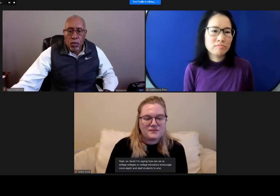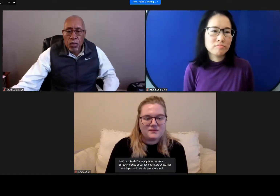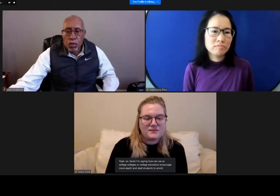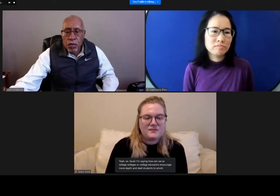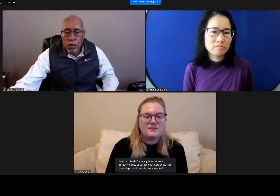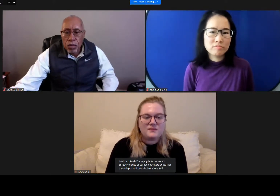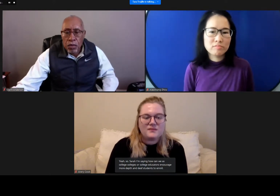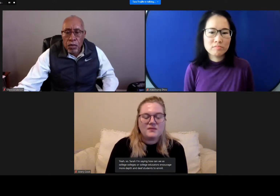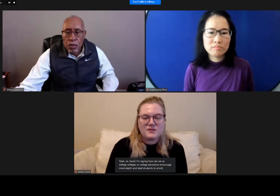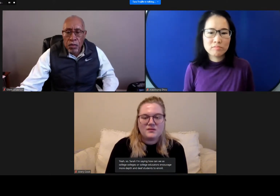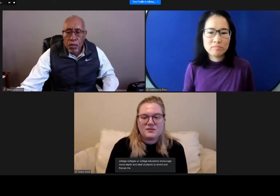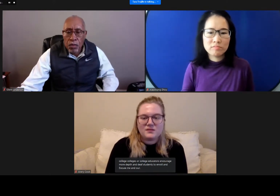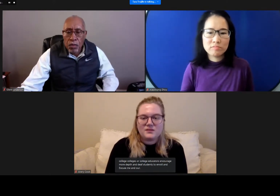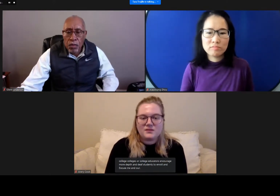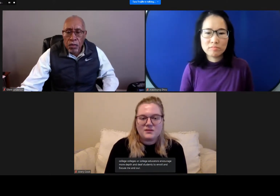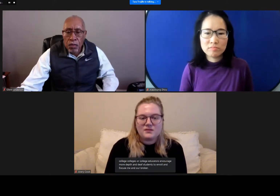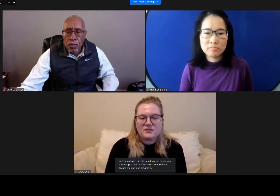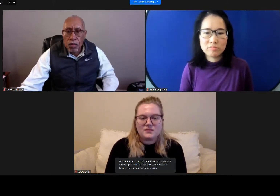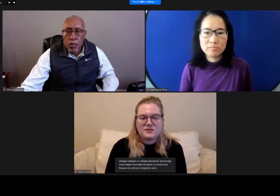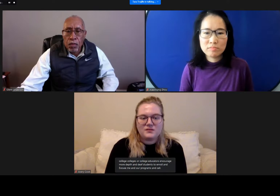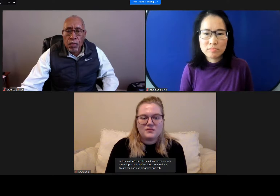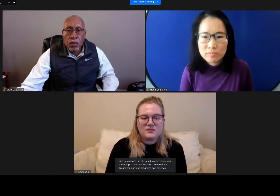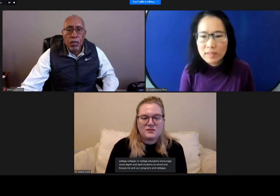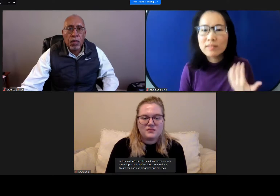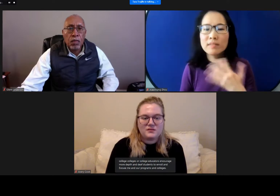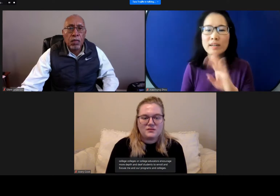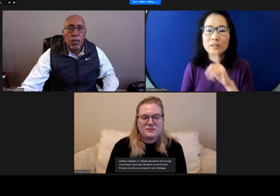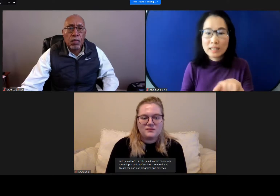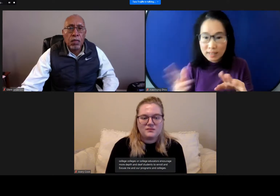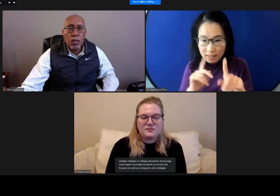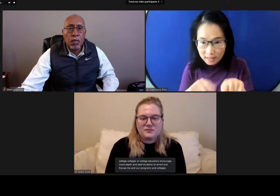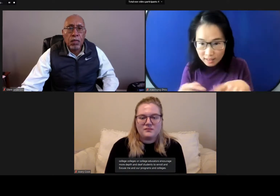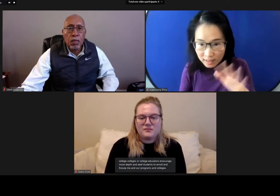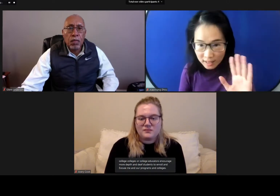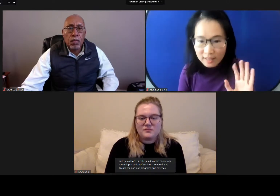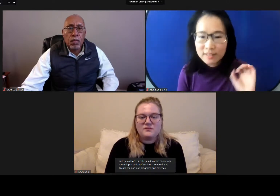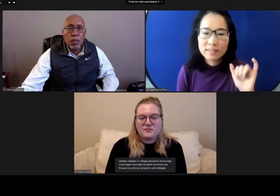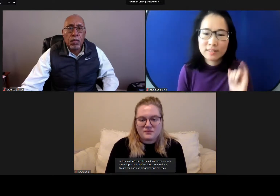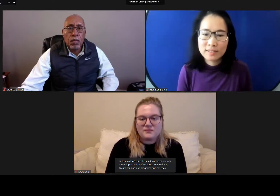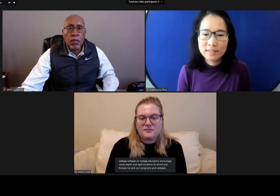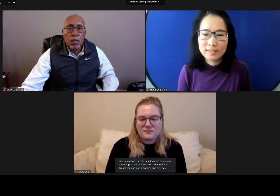enroll, excuse me, in our programs and colleges?